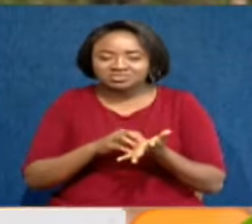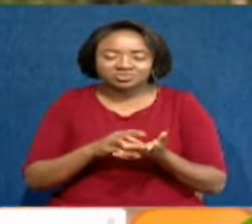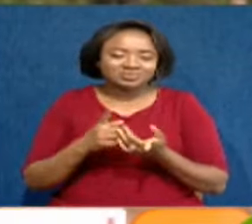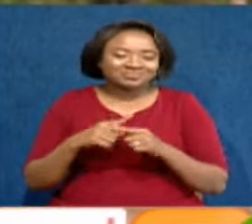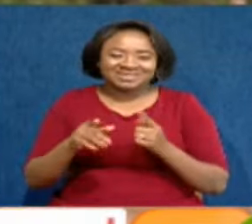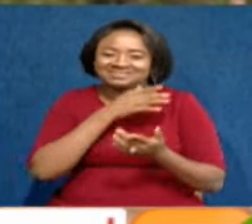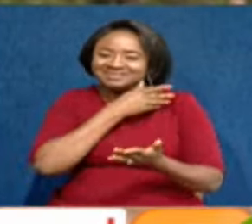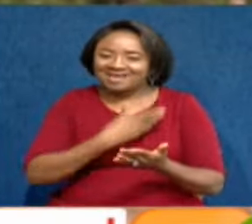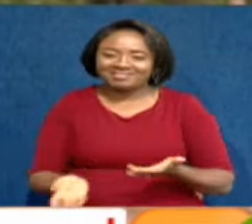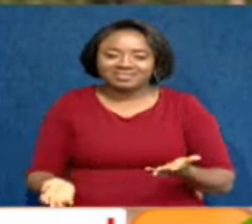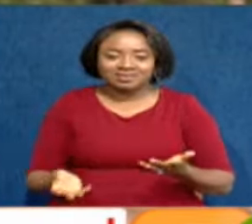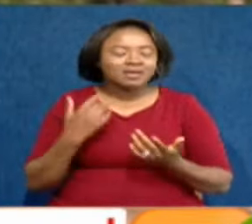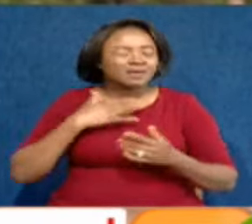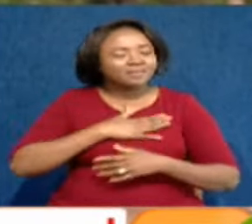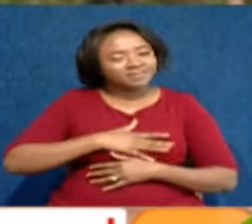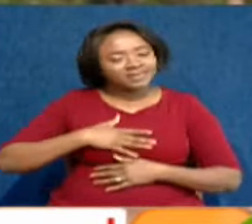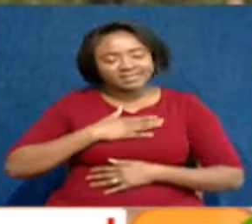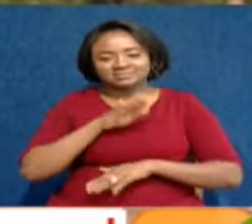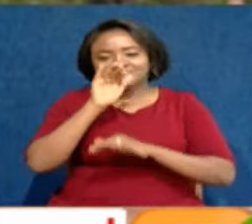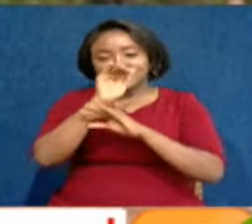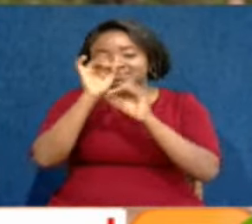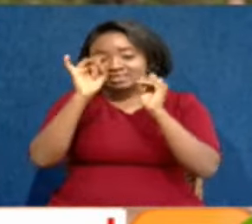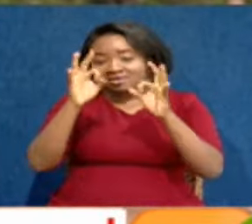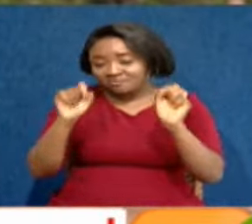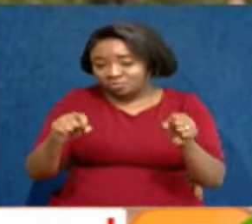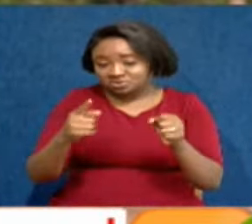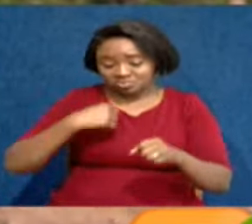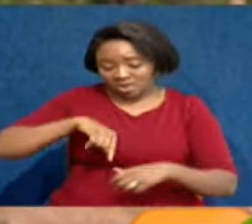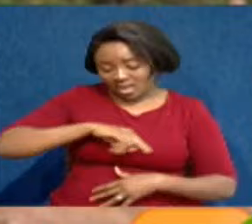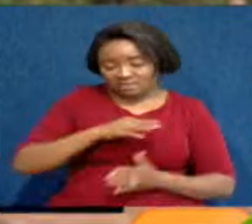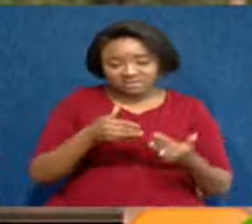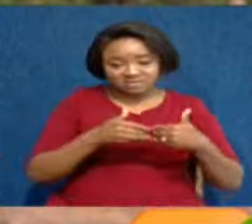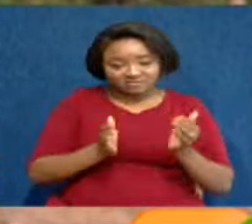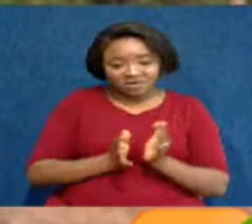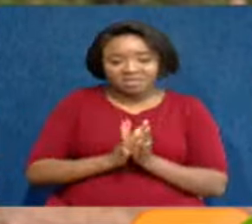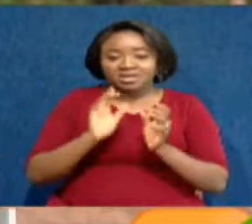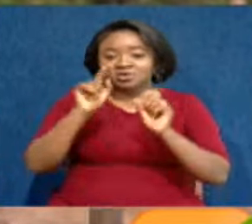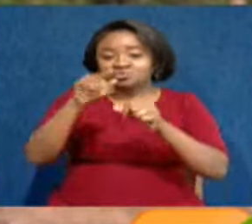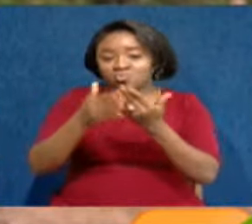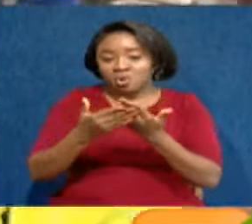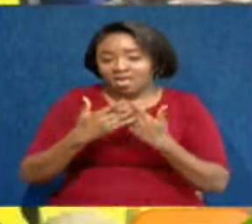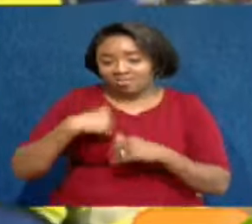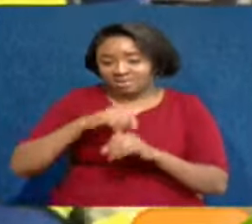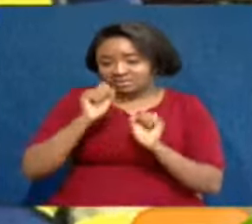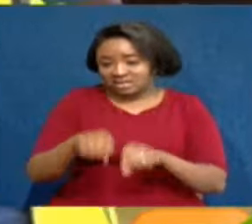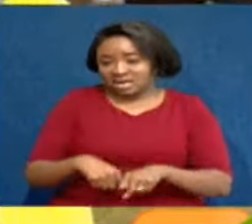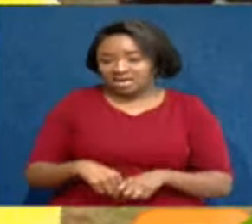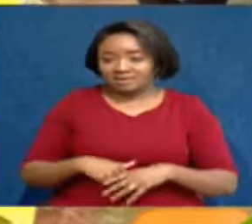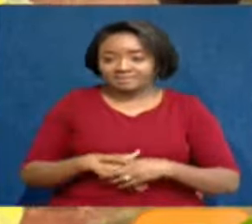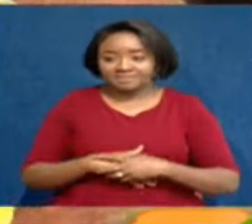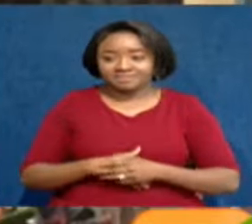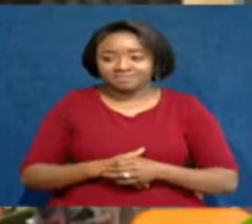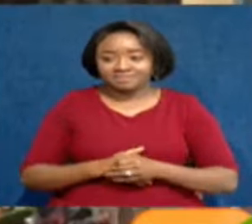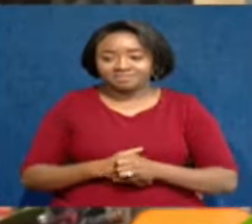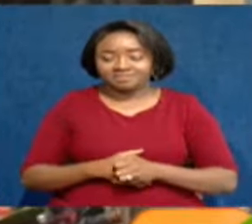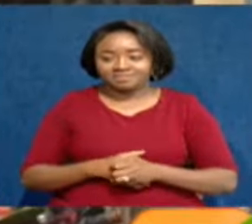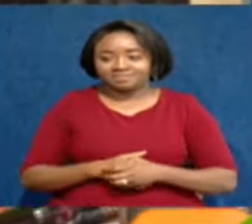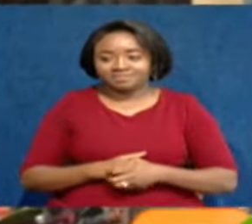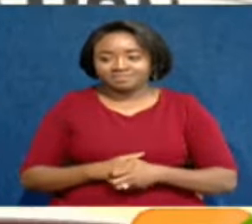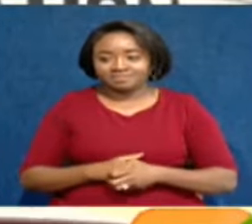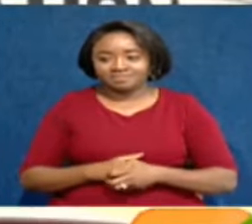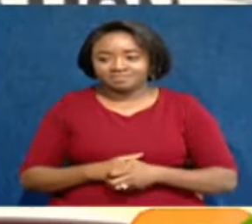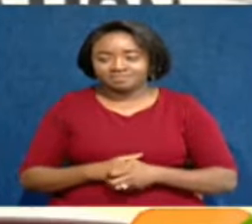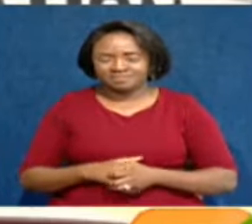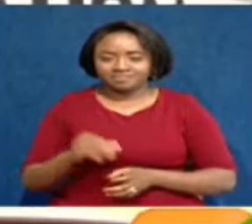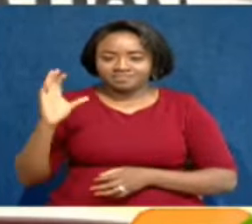uwezo ambapo tutaweza kusaidika kama familia Eunice apatikane. Citizen TV crew visited the Nyanchwa